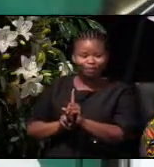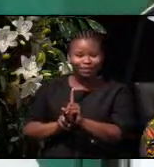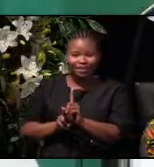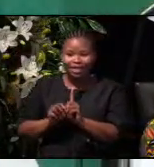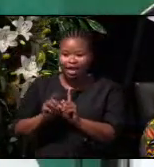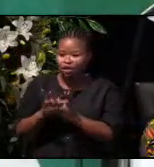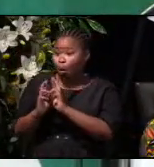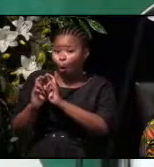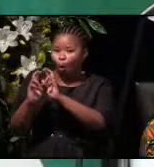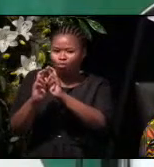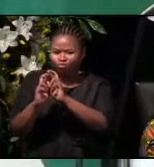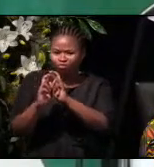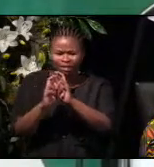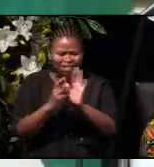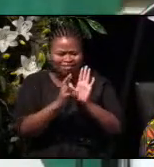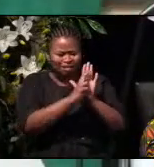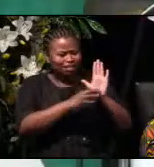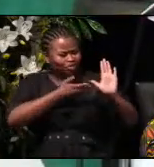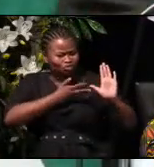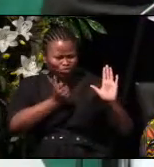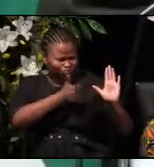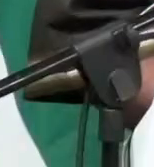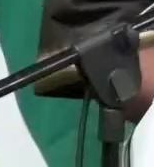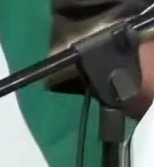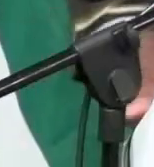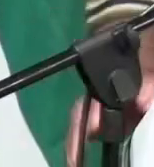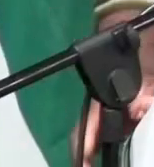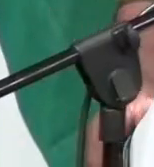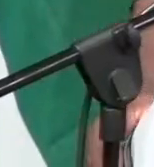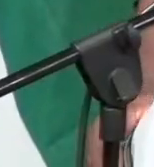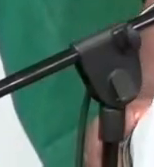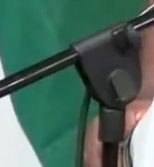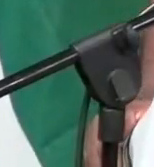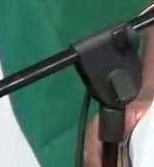and hope that the results will come out fine